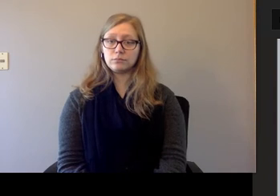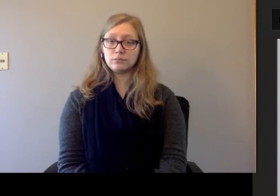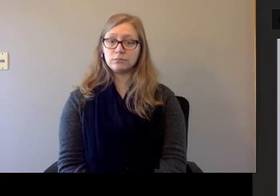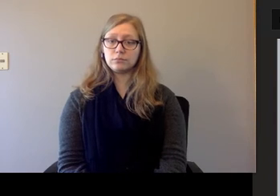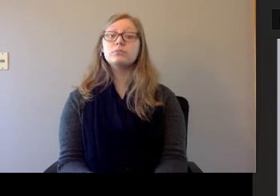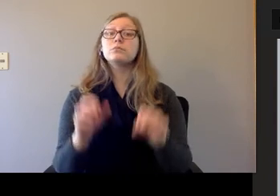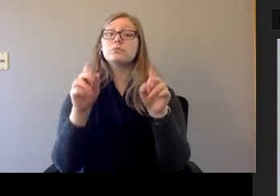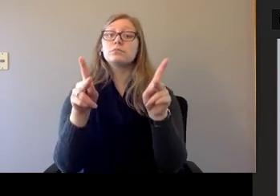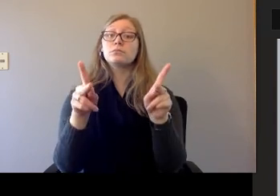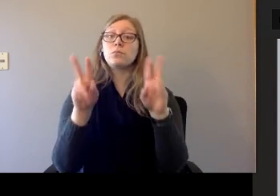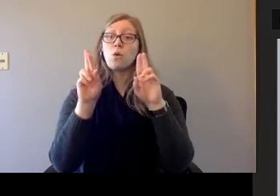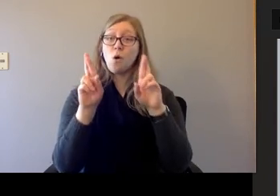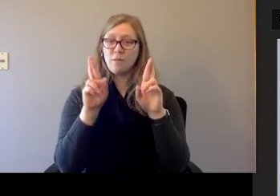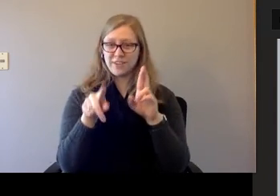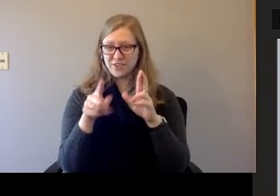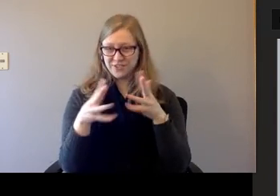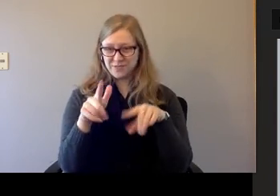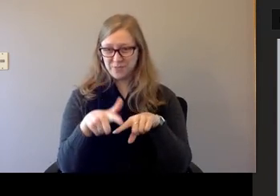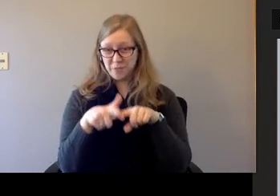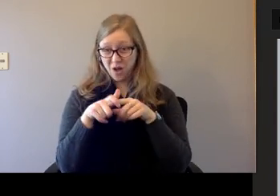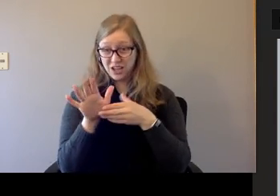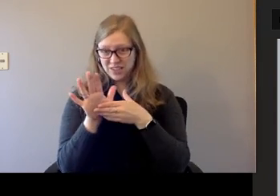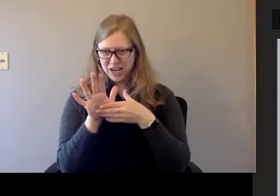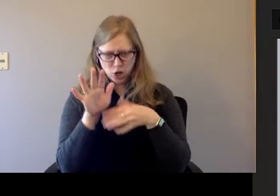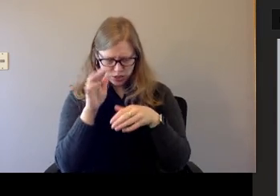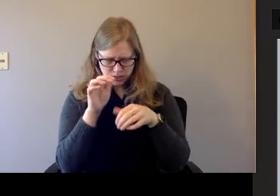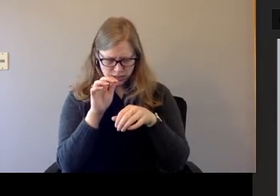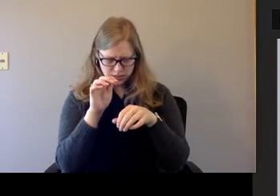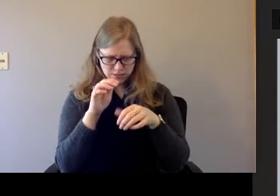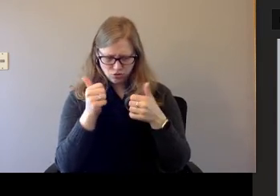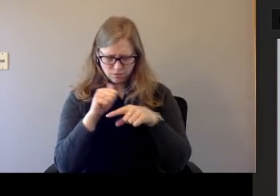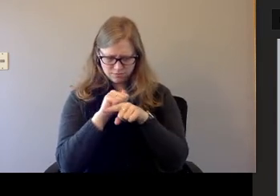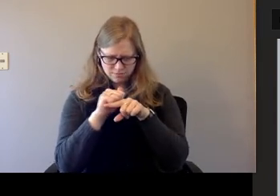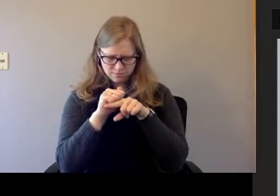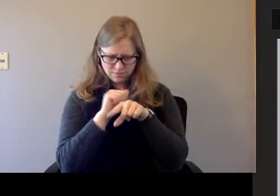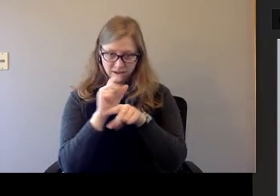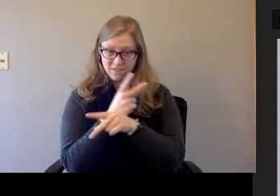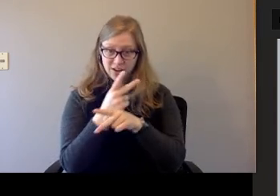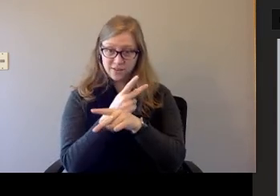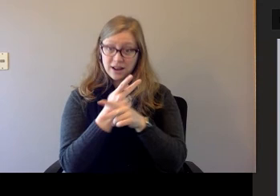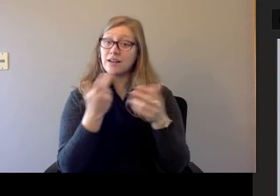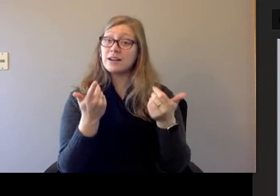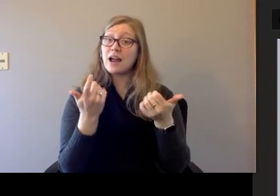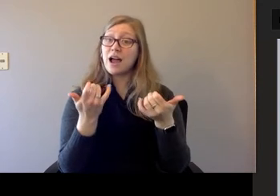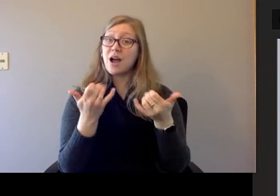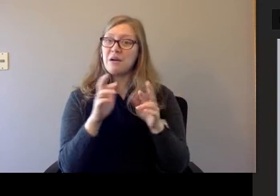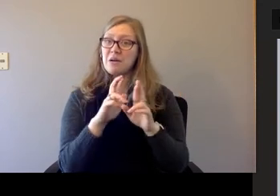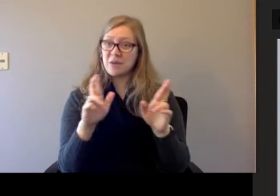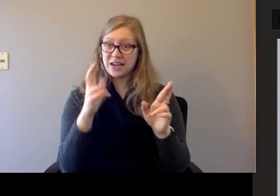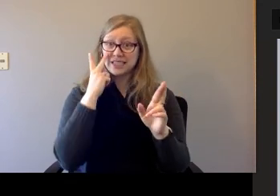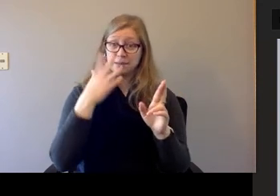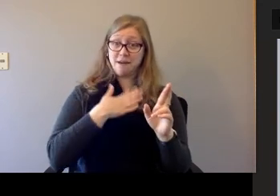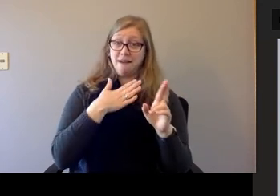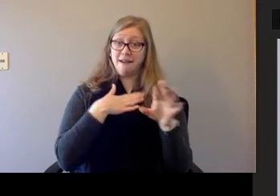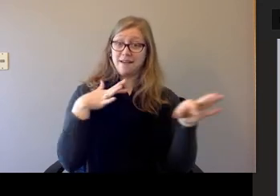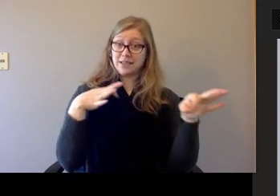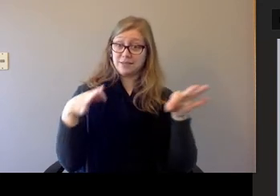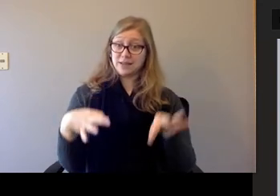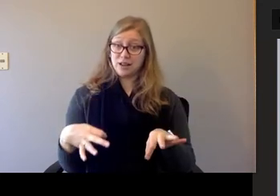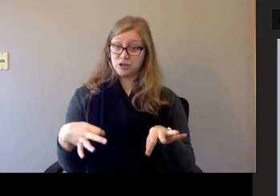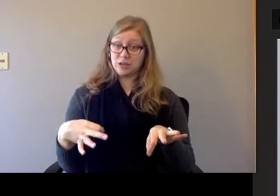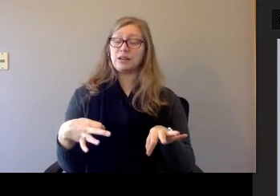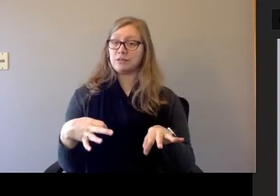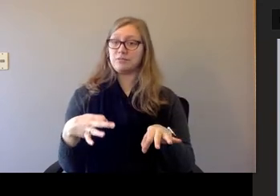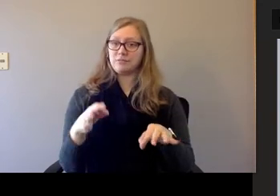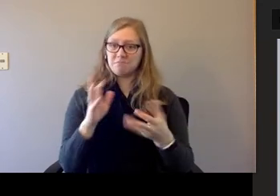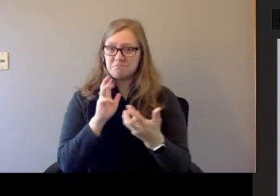Okay, so hopefully you pause the video and you're ready for somebody else's explanation, and let's see if